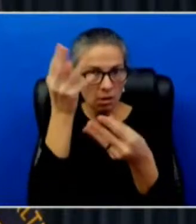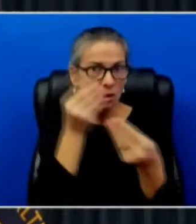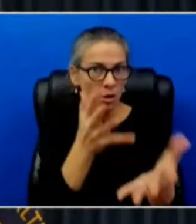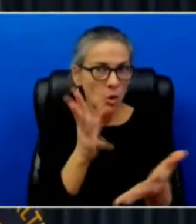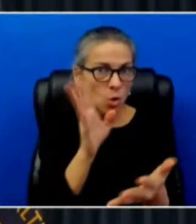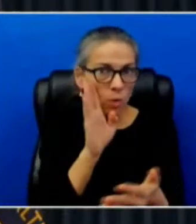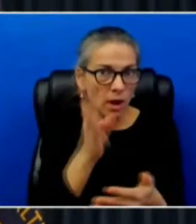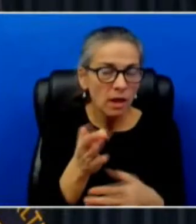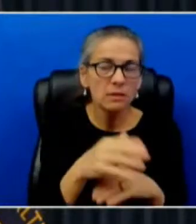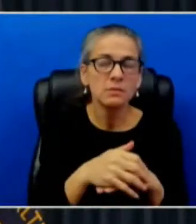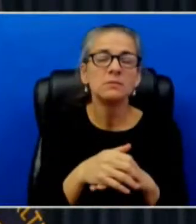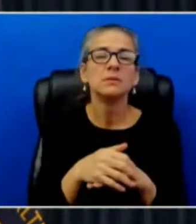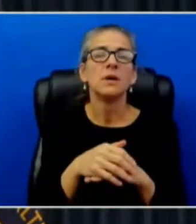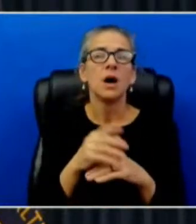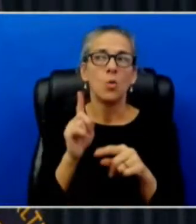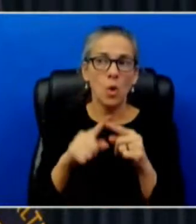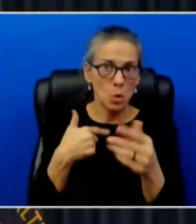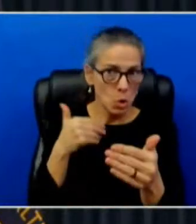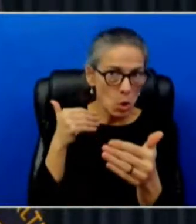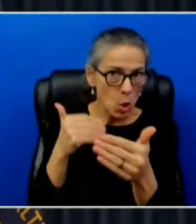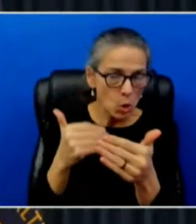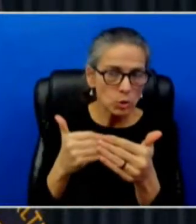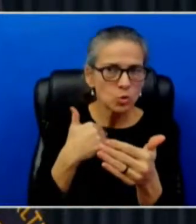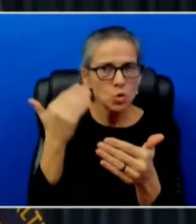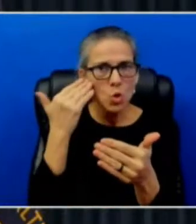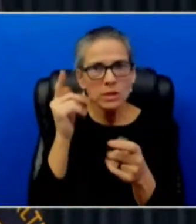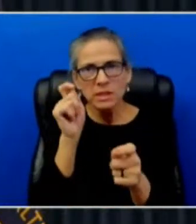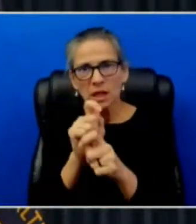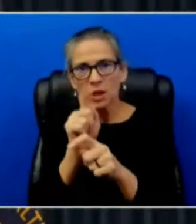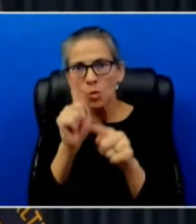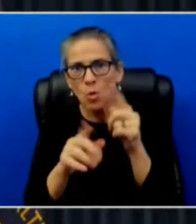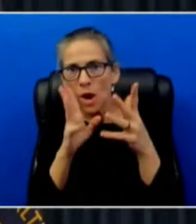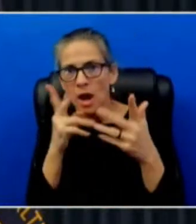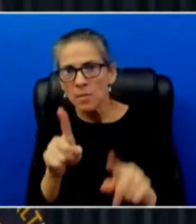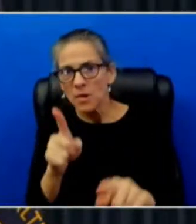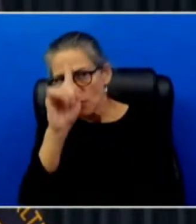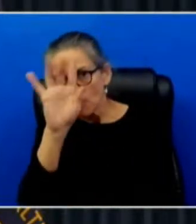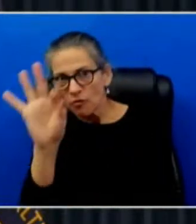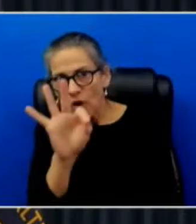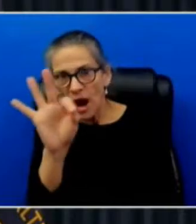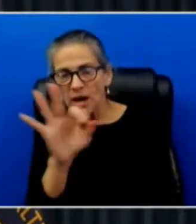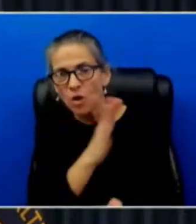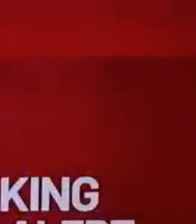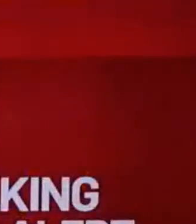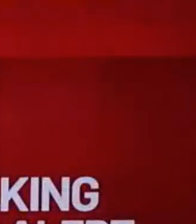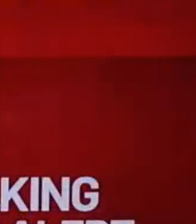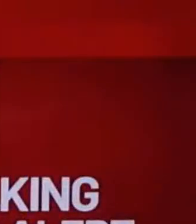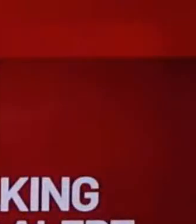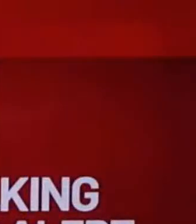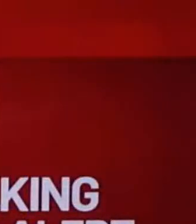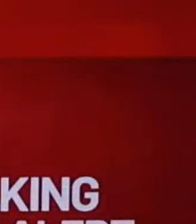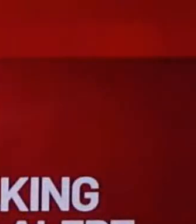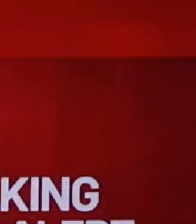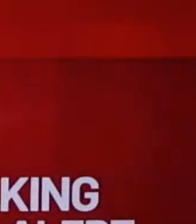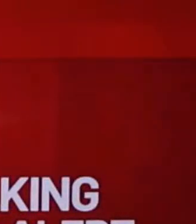accurate and as it gets closer, what we may be looking at Friday and through this next weekend. Thank you all.